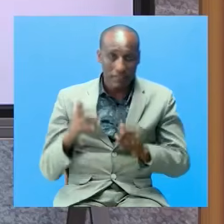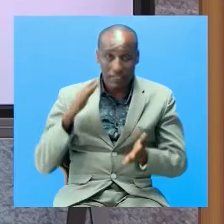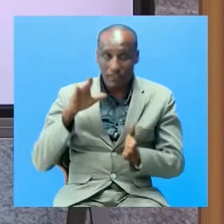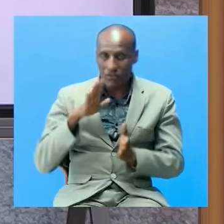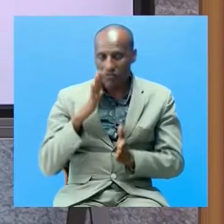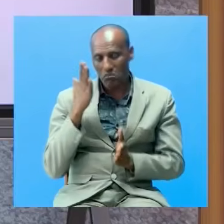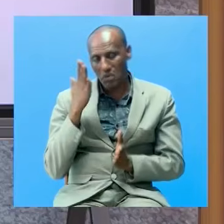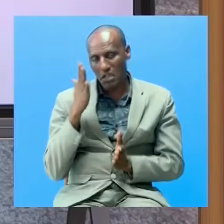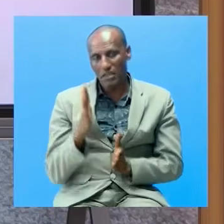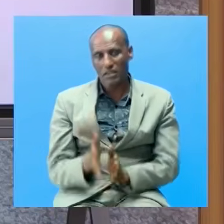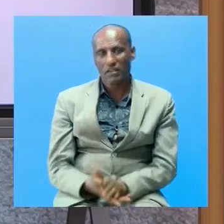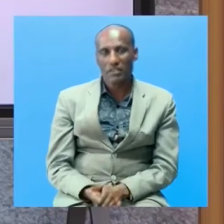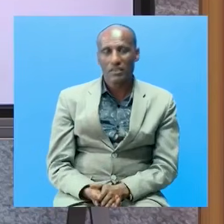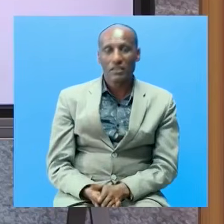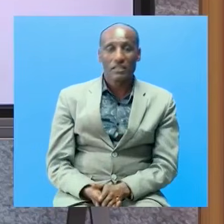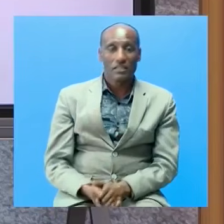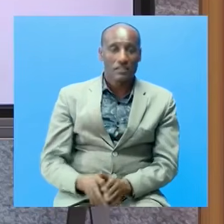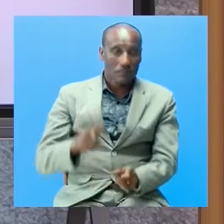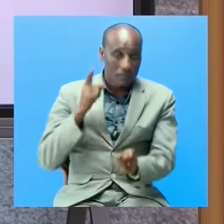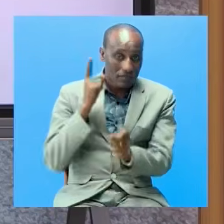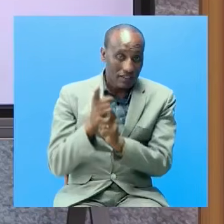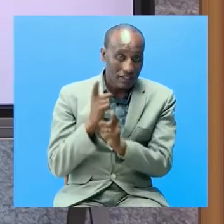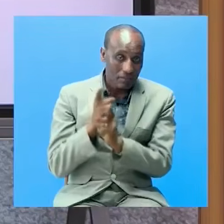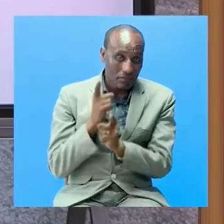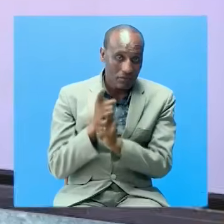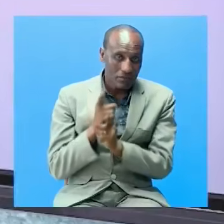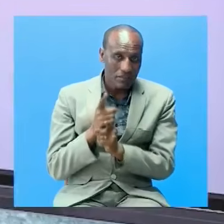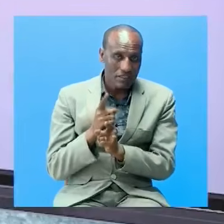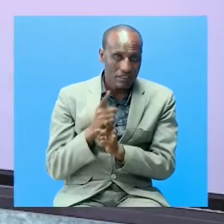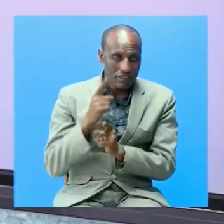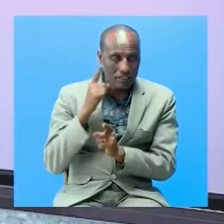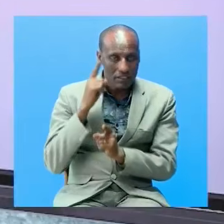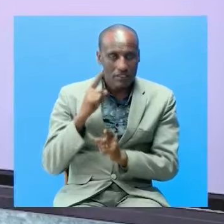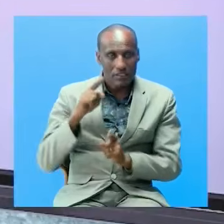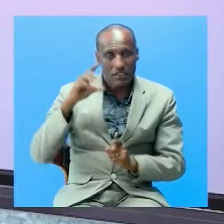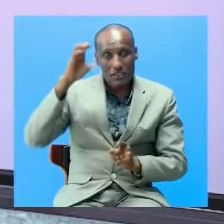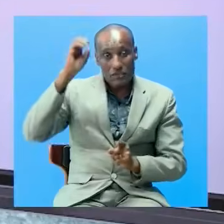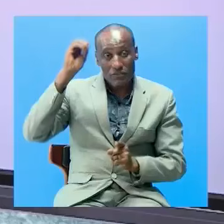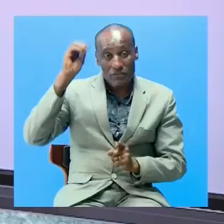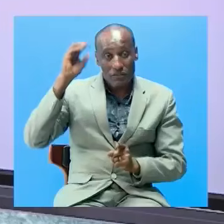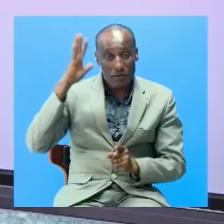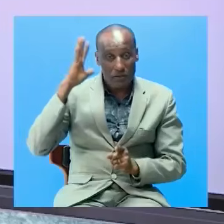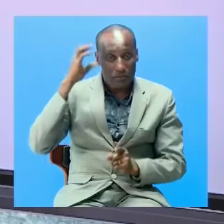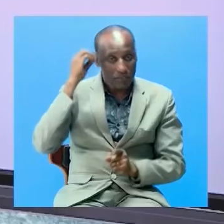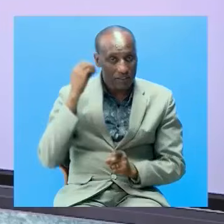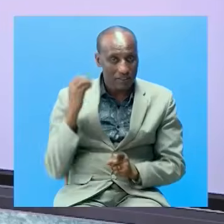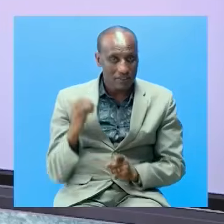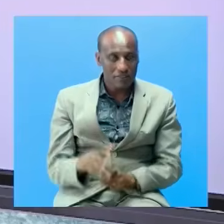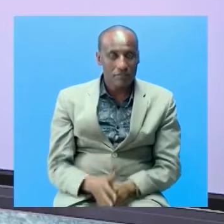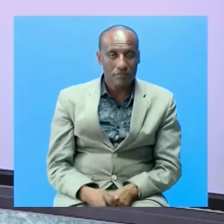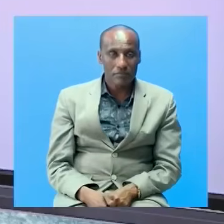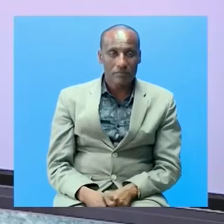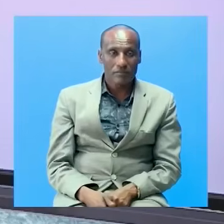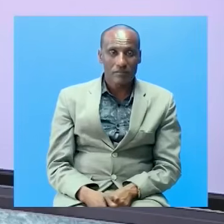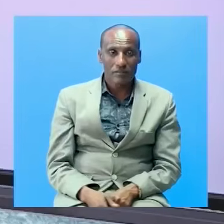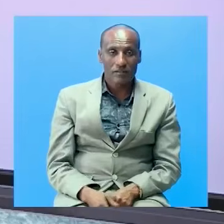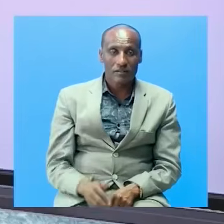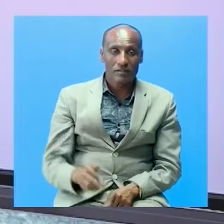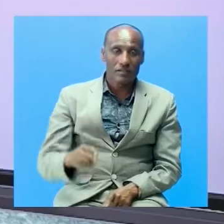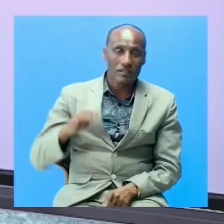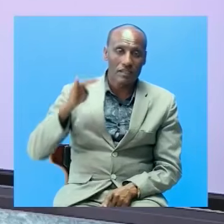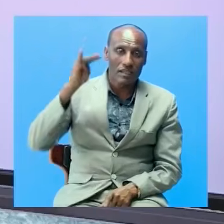might, and could. Very good. In the case of may, we said what? The possibility for happening